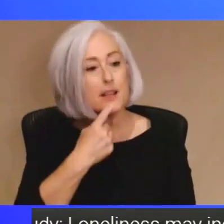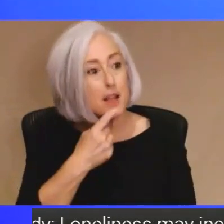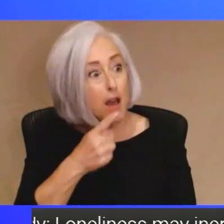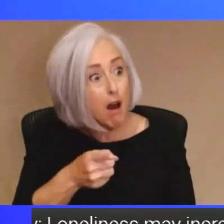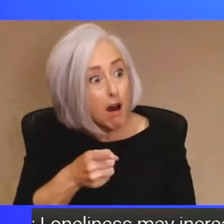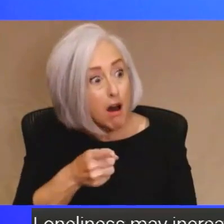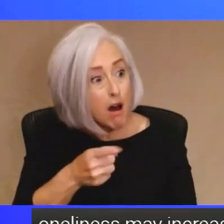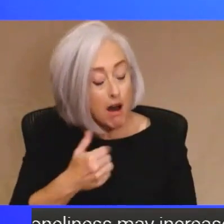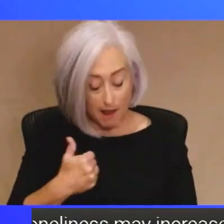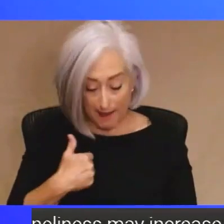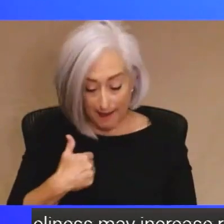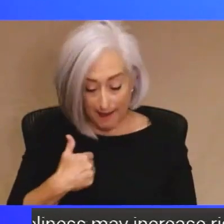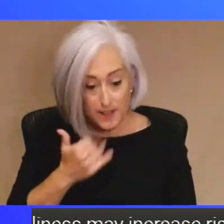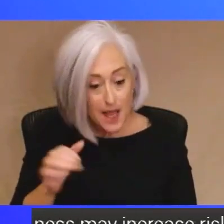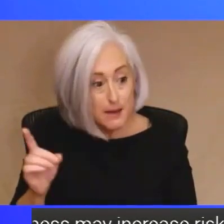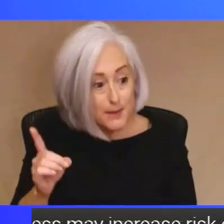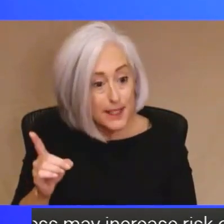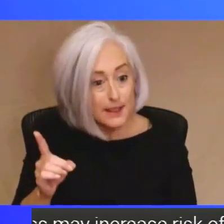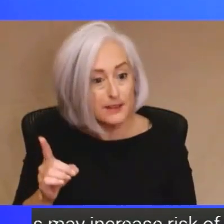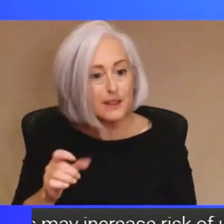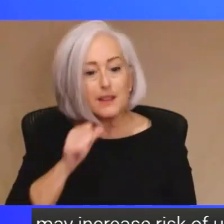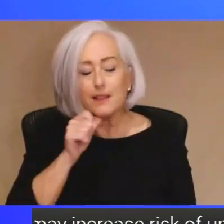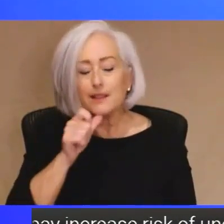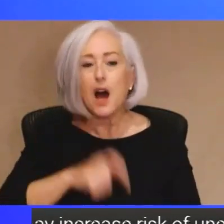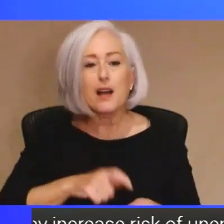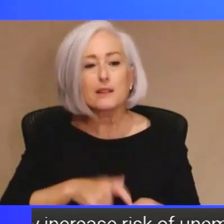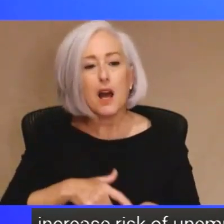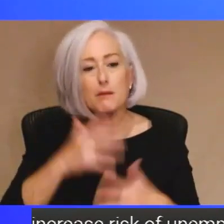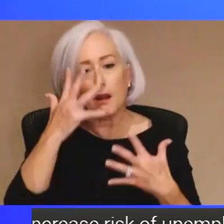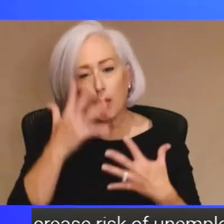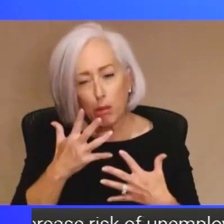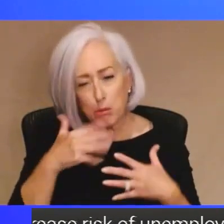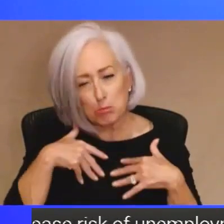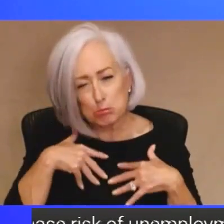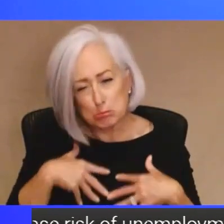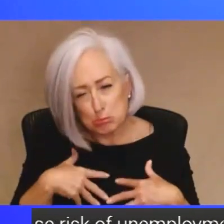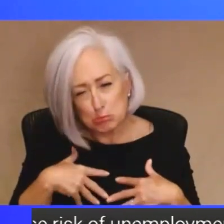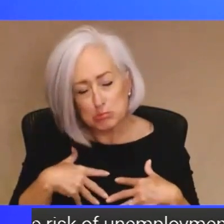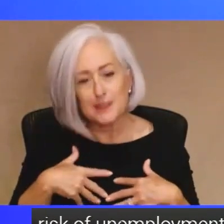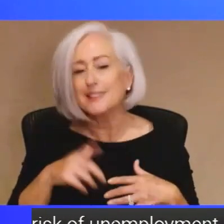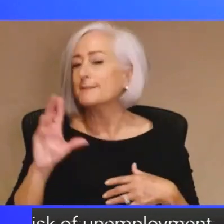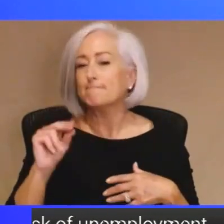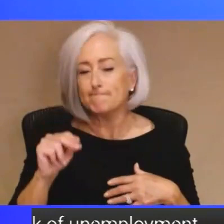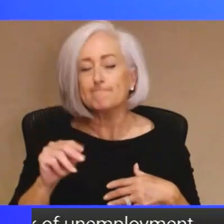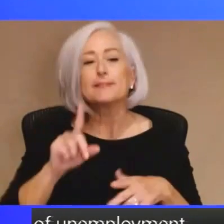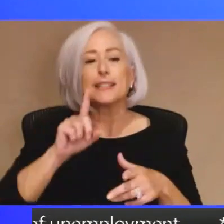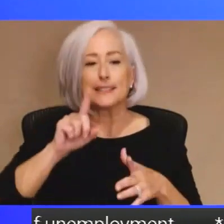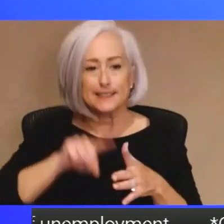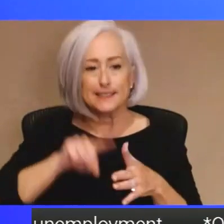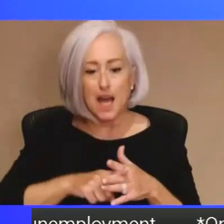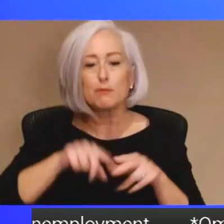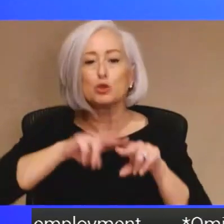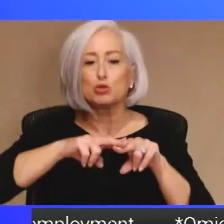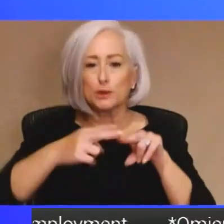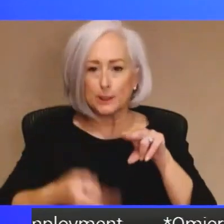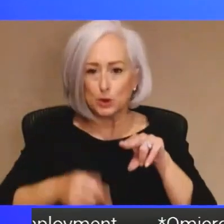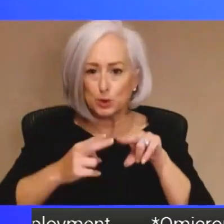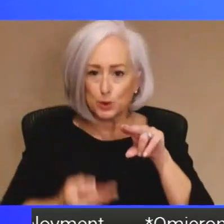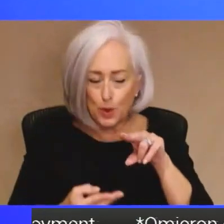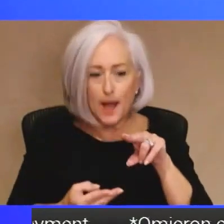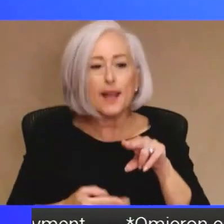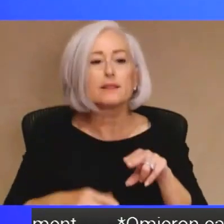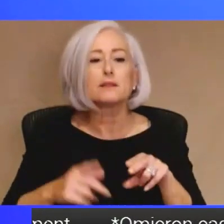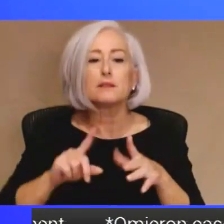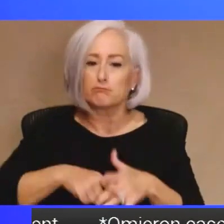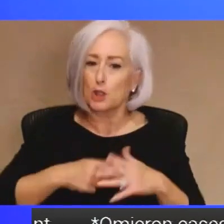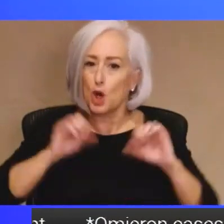put the pedal to the metal, to get into an exercise program, get into a weight loss program, and understand that there's a high likelihood